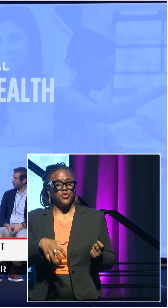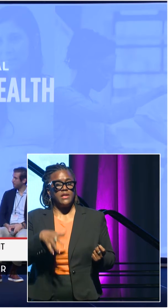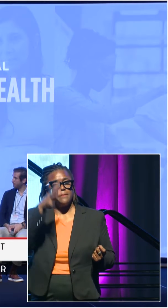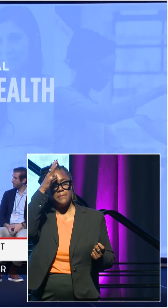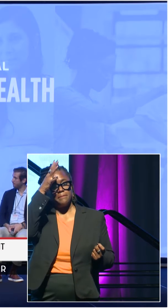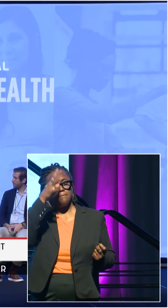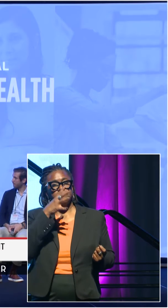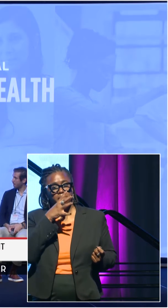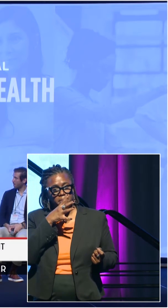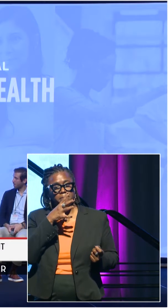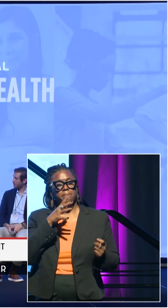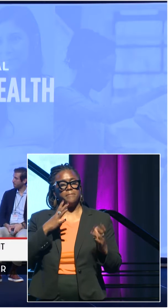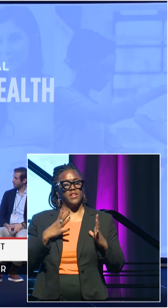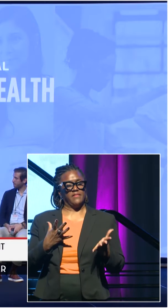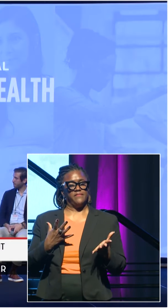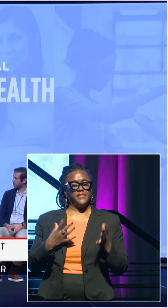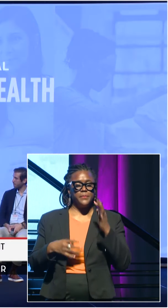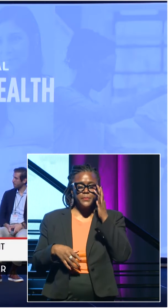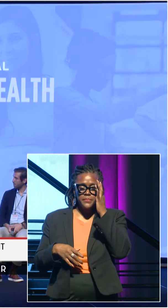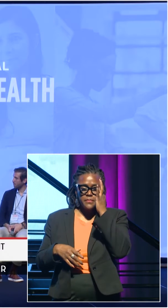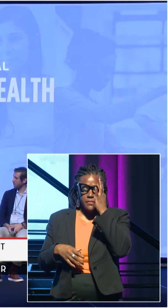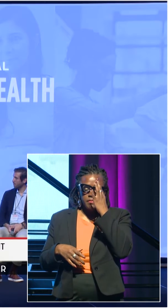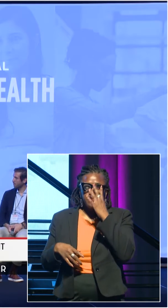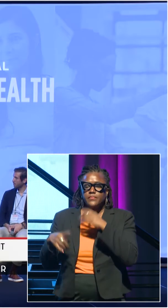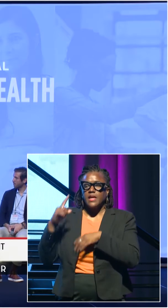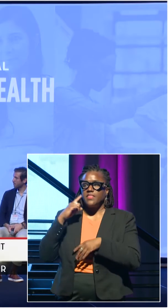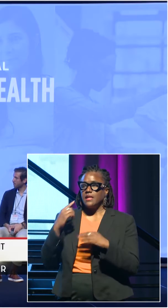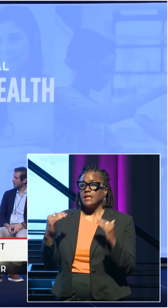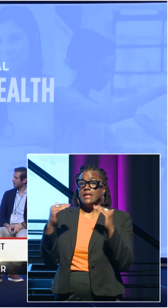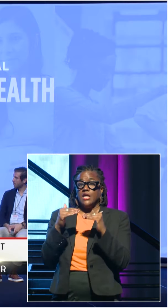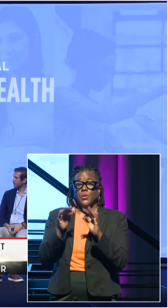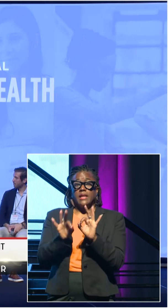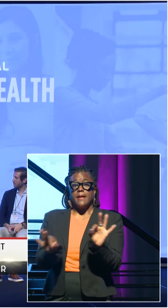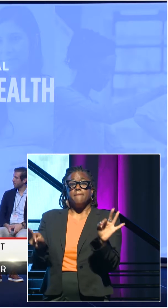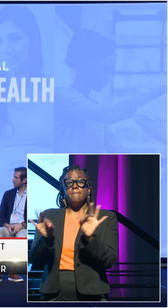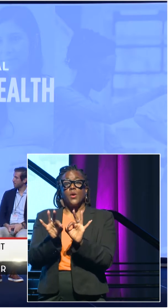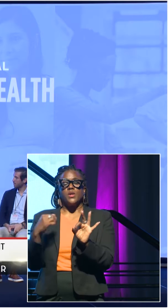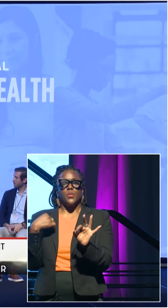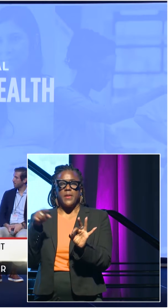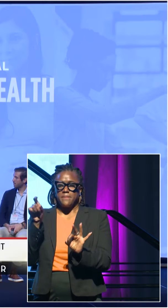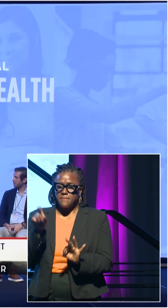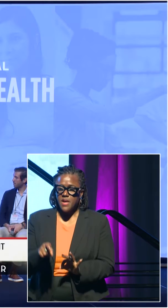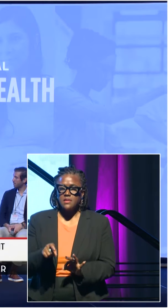leave. I think equally important, we